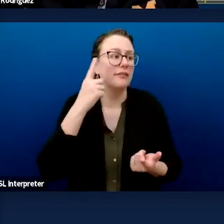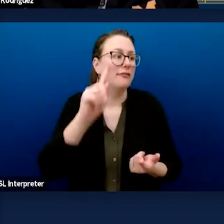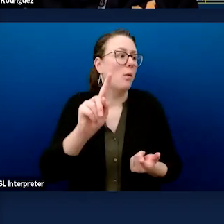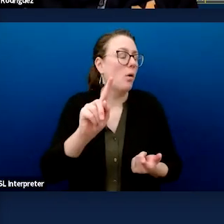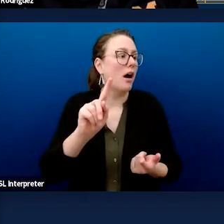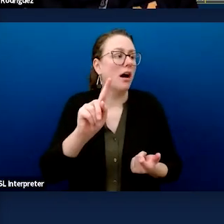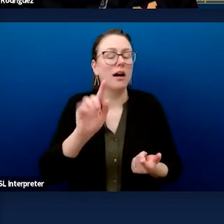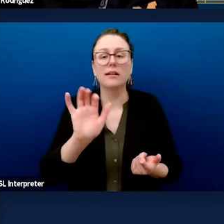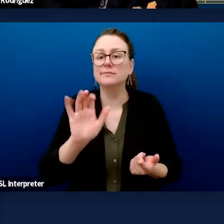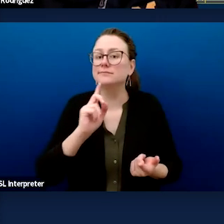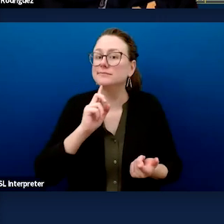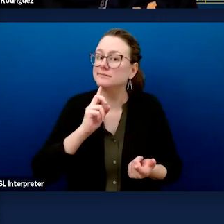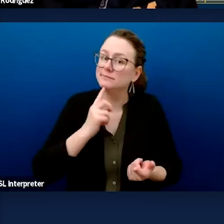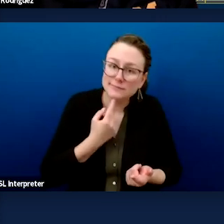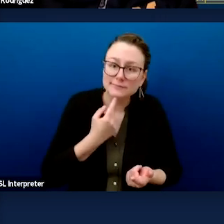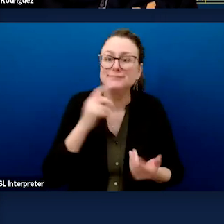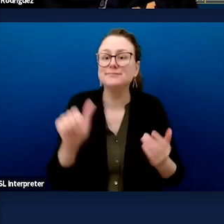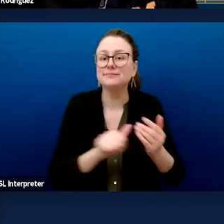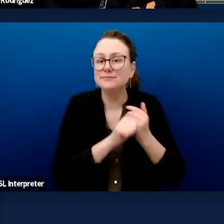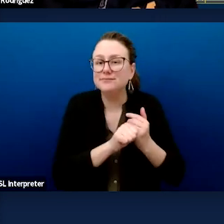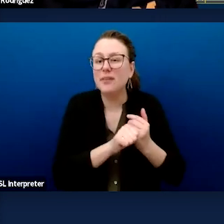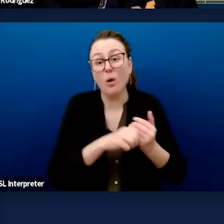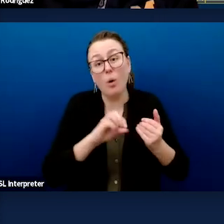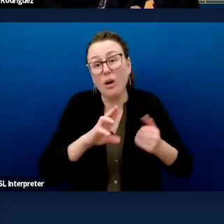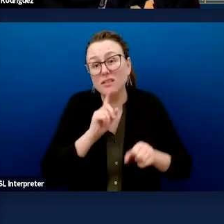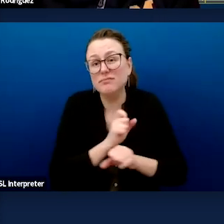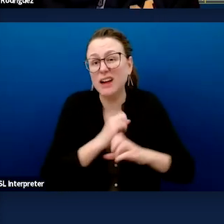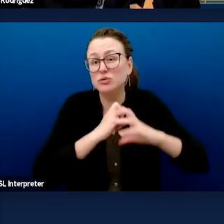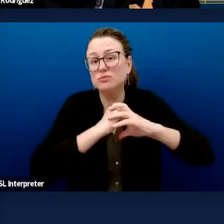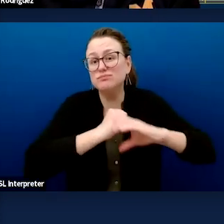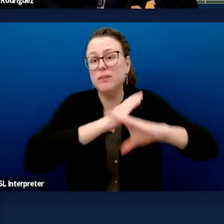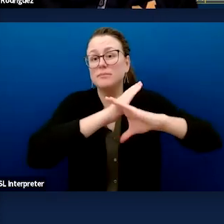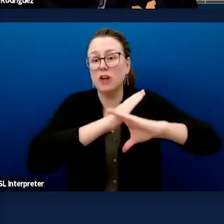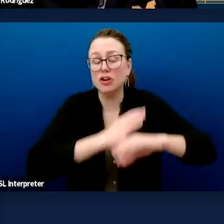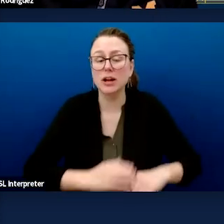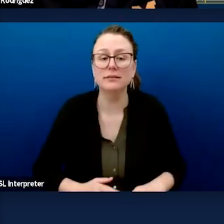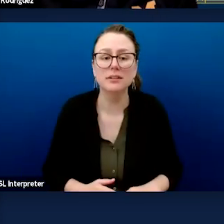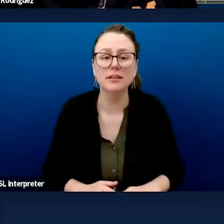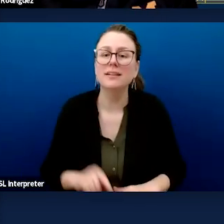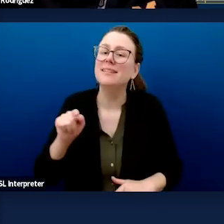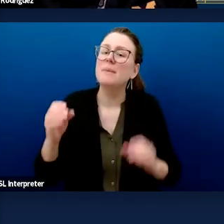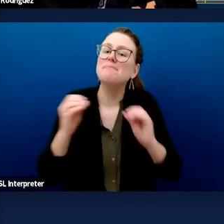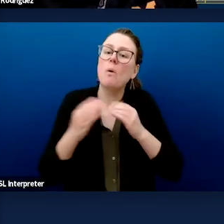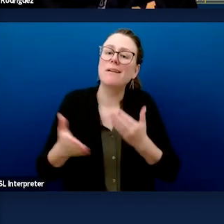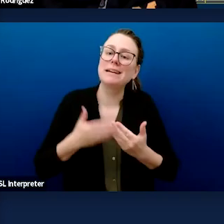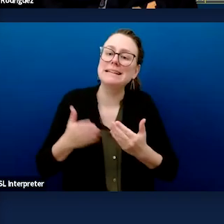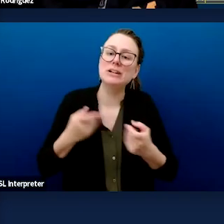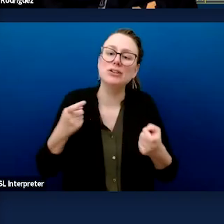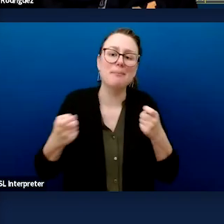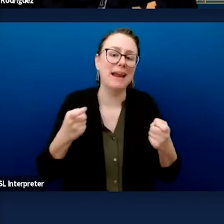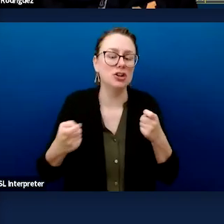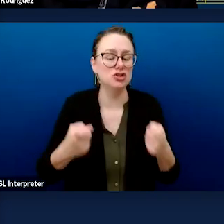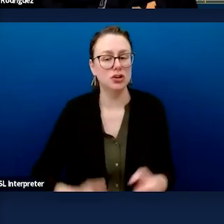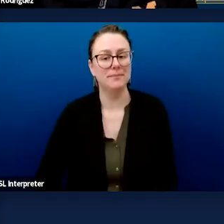significant fecal impaction or obstruction, and it makes it a little easier to manage the